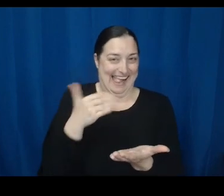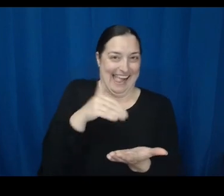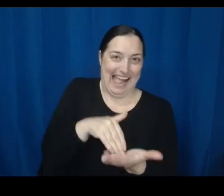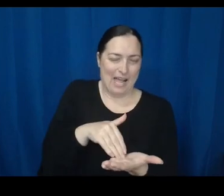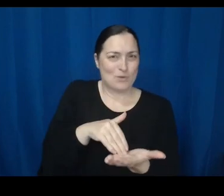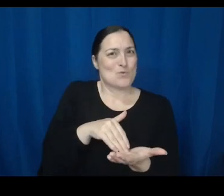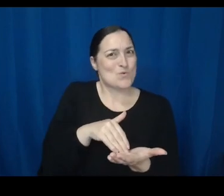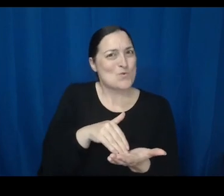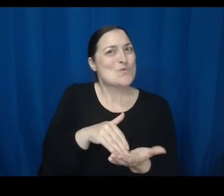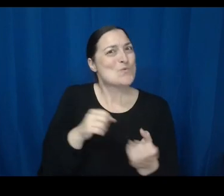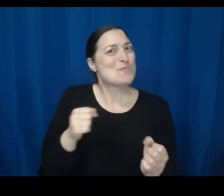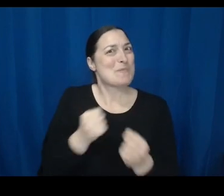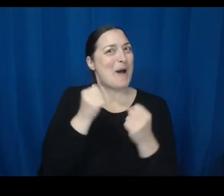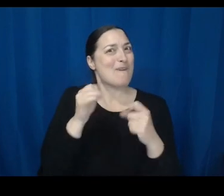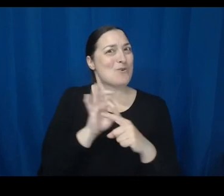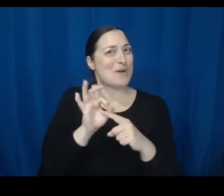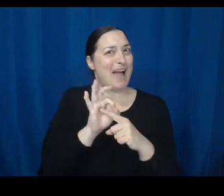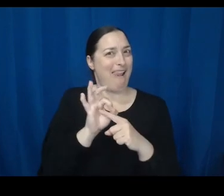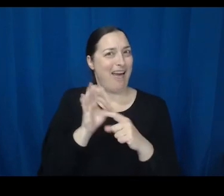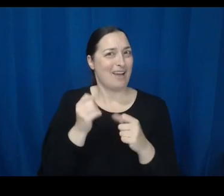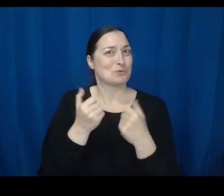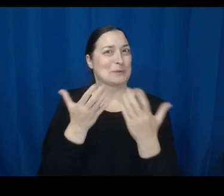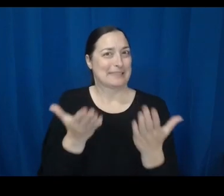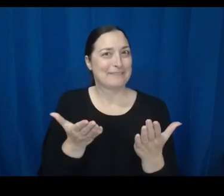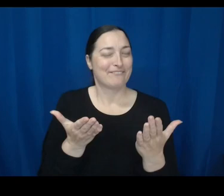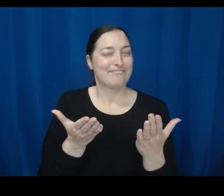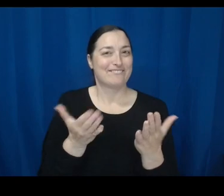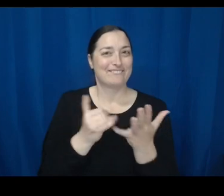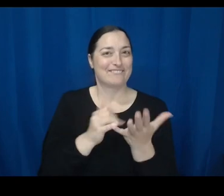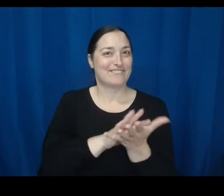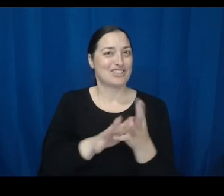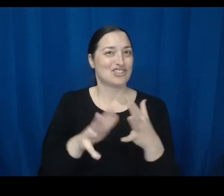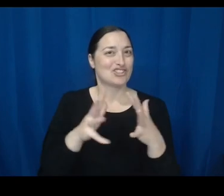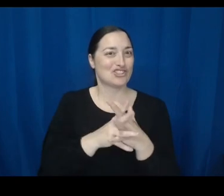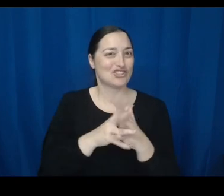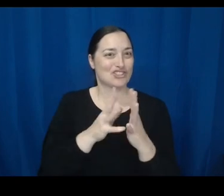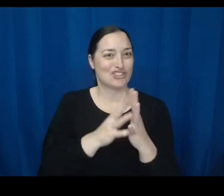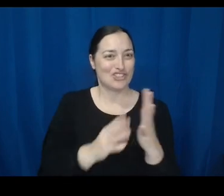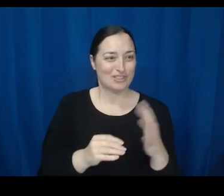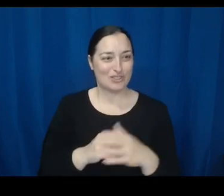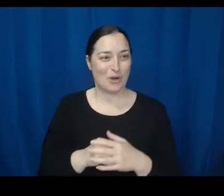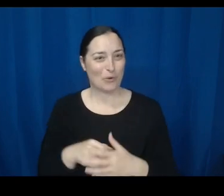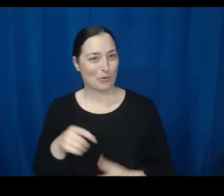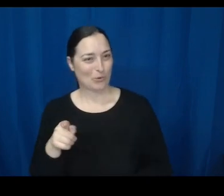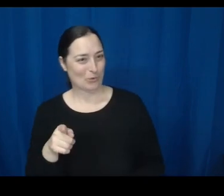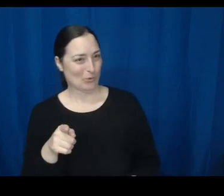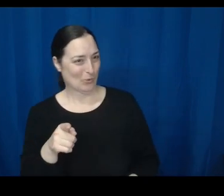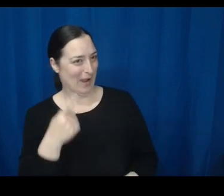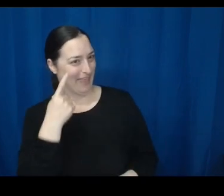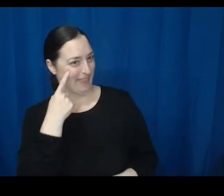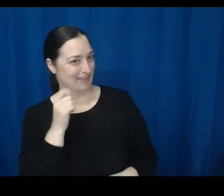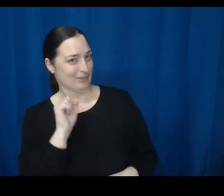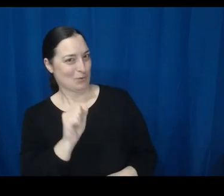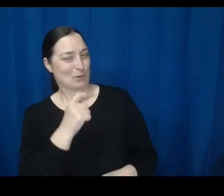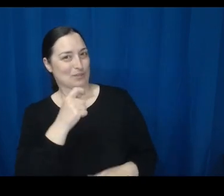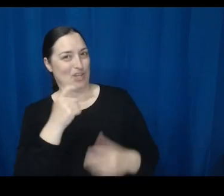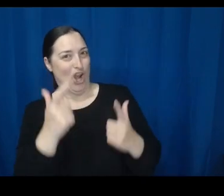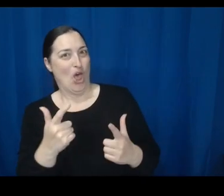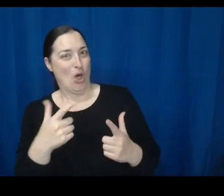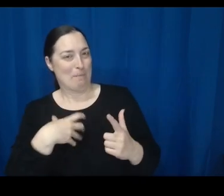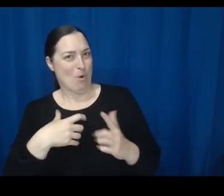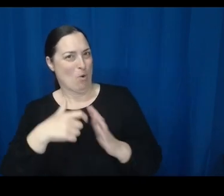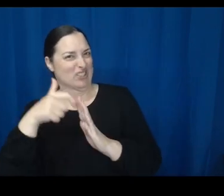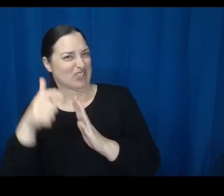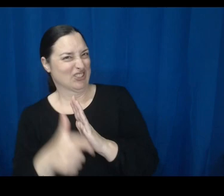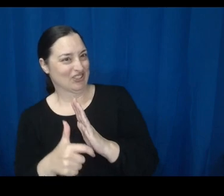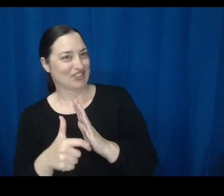adding in some shadows. You've been much more comprehensive in your response